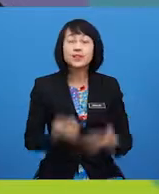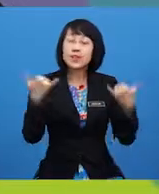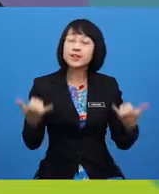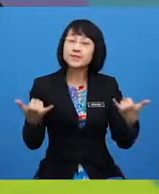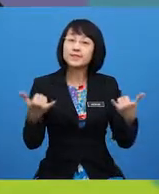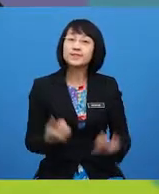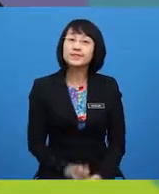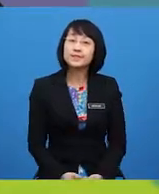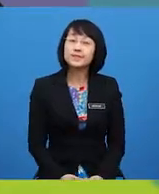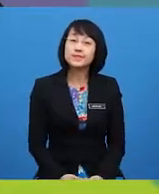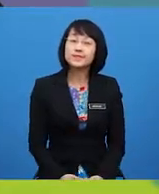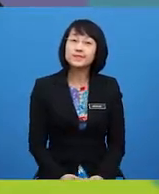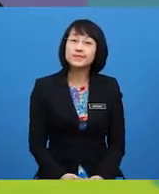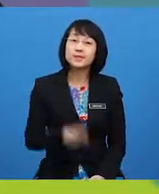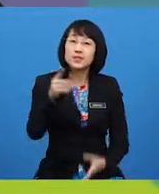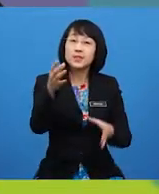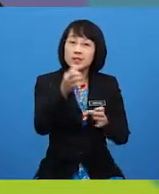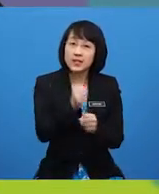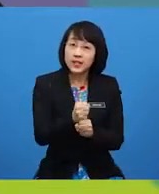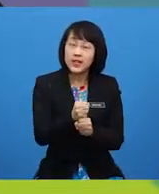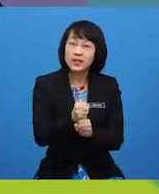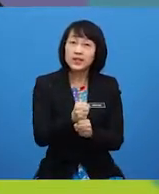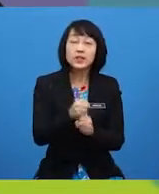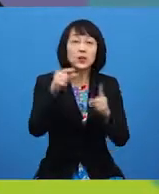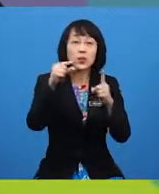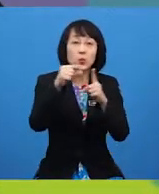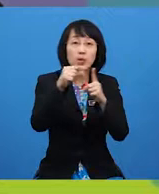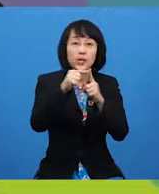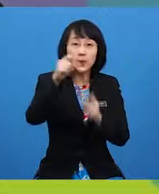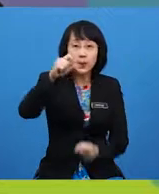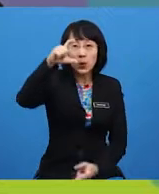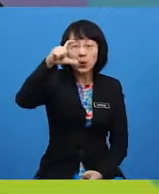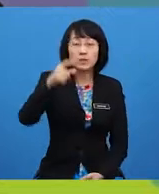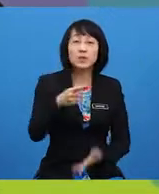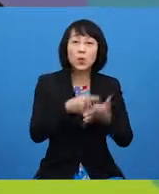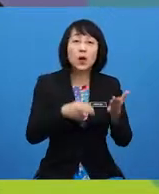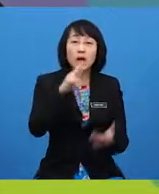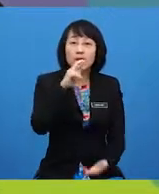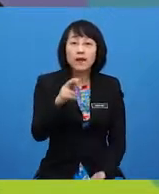Now, look at the words in bold. What are they?